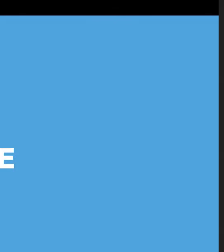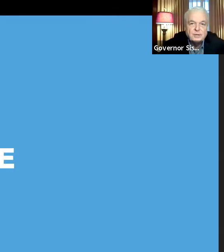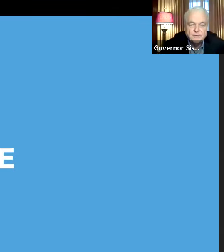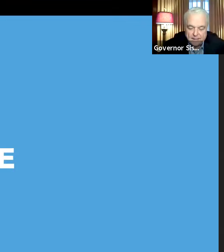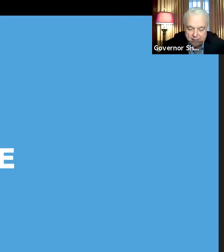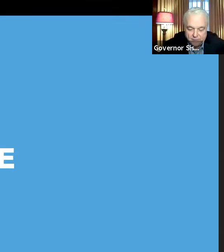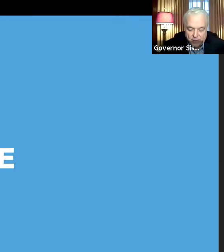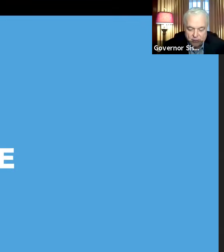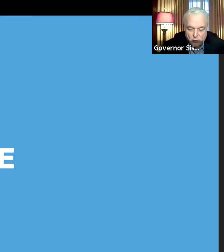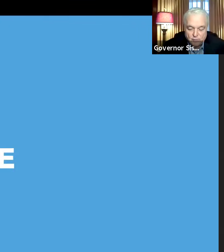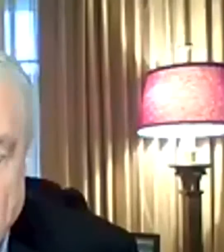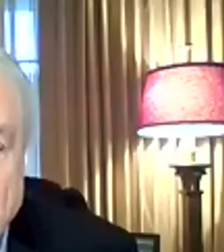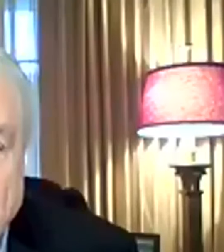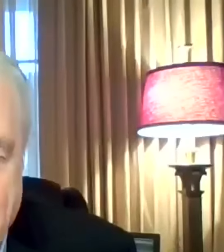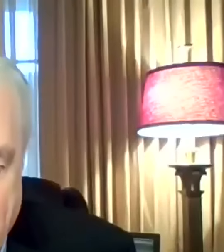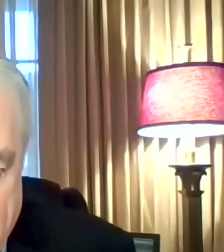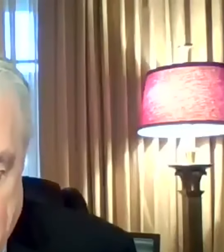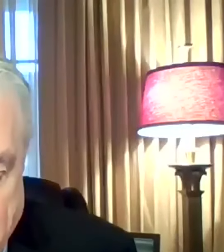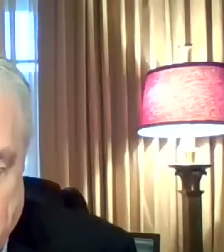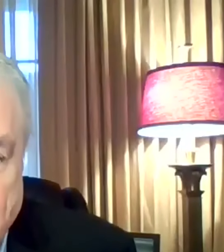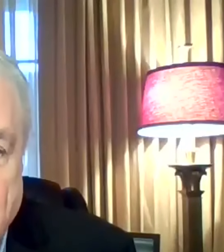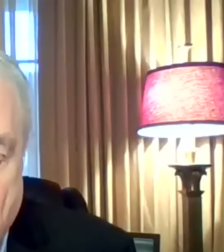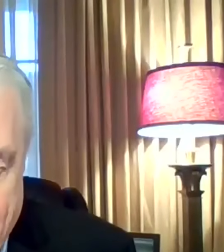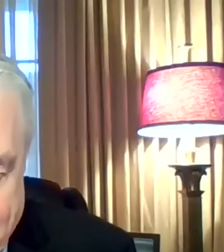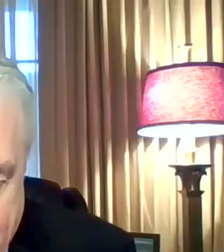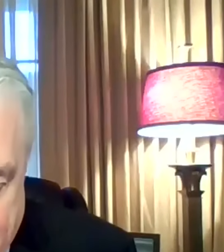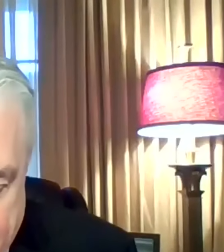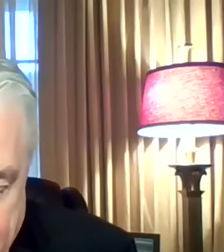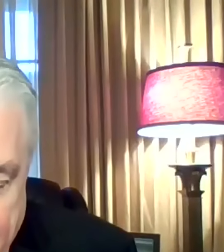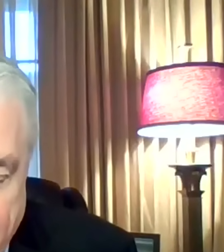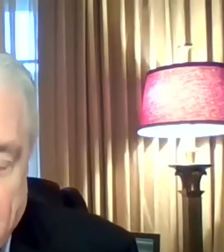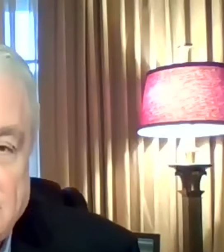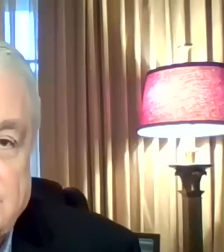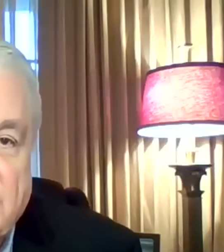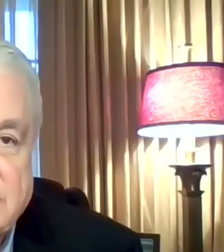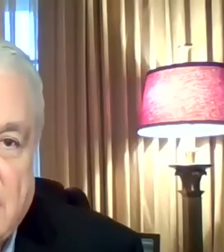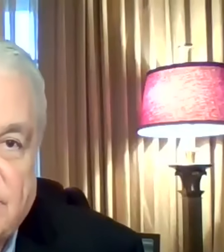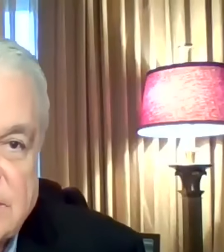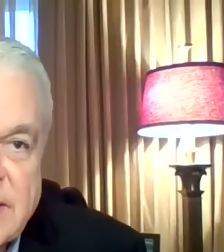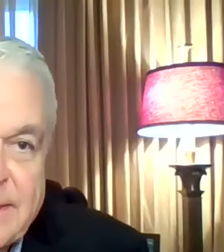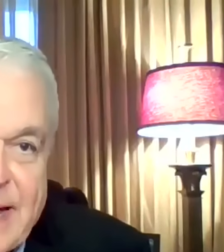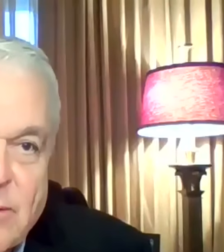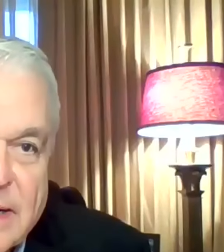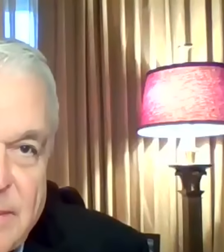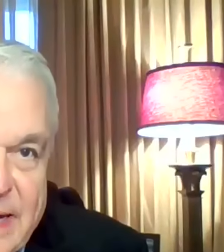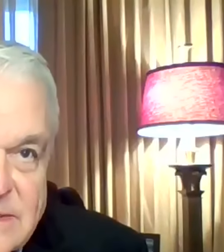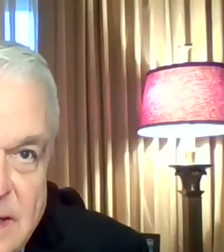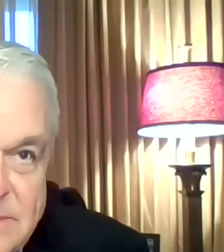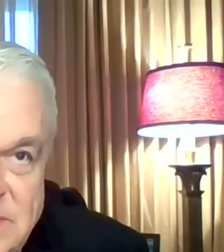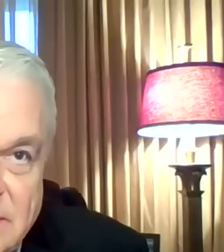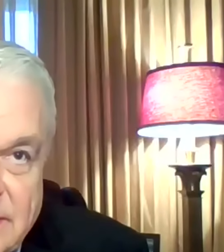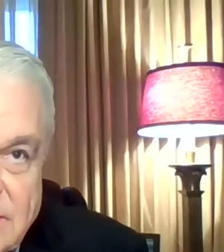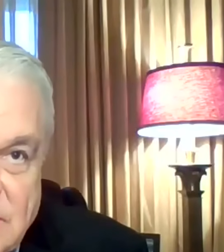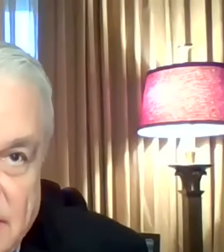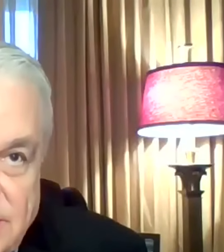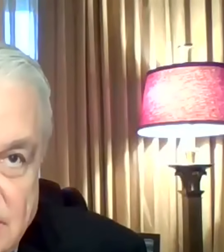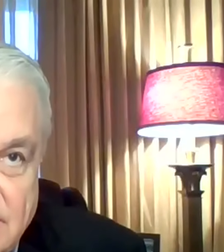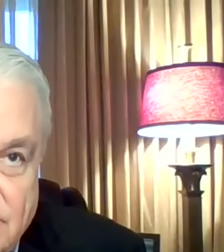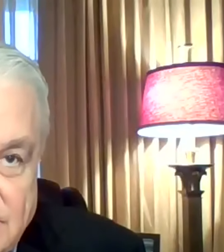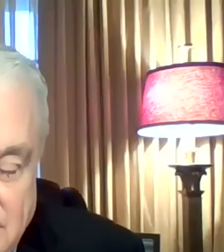Good afternoon, and thank you all for joining me in this virtual format today for this press conference. I am not wearing a mask. I am still